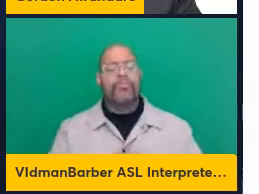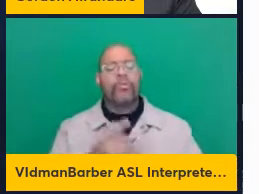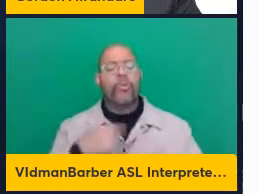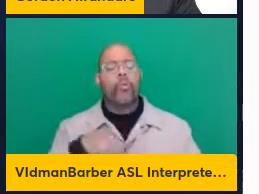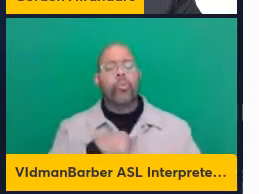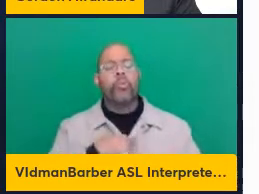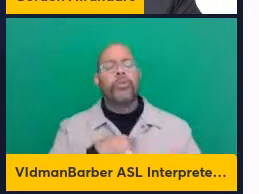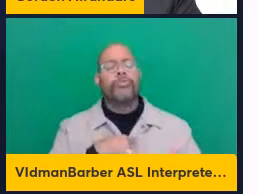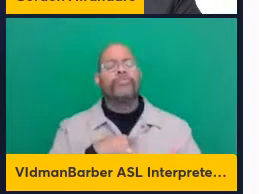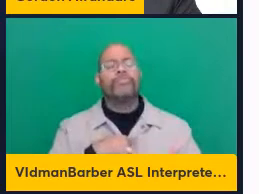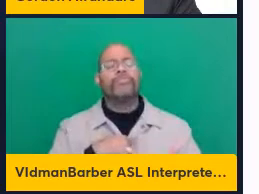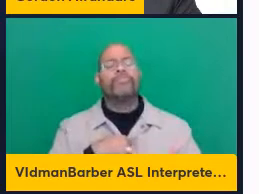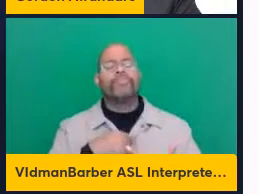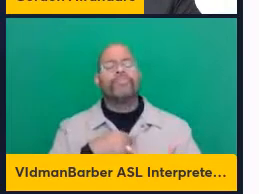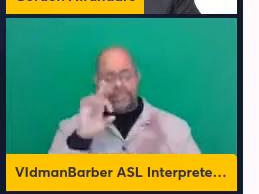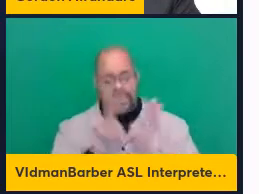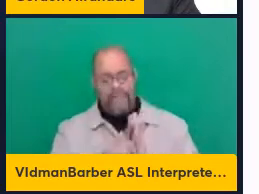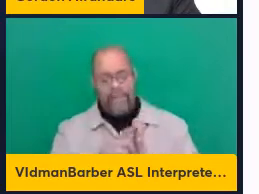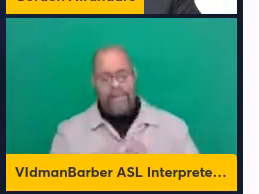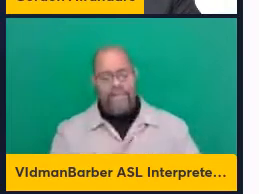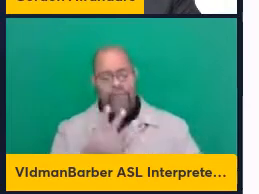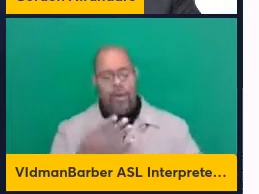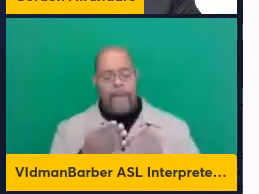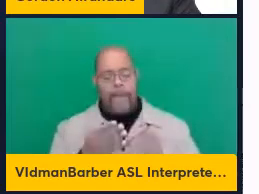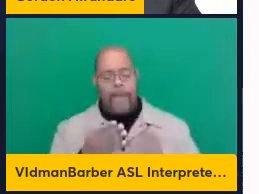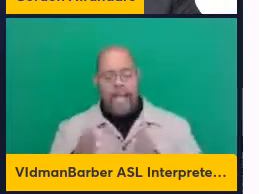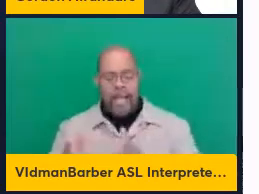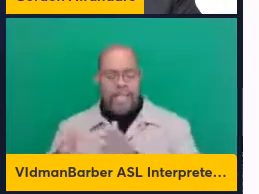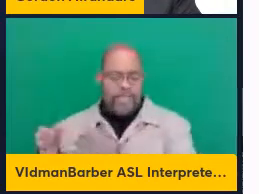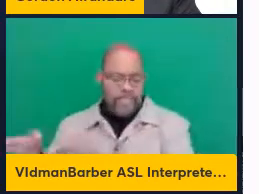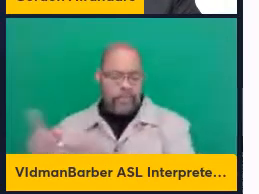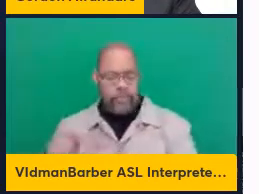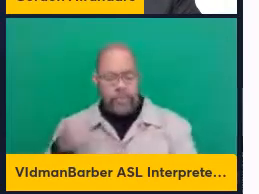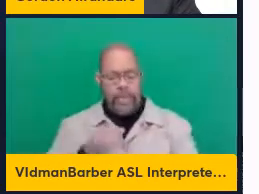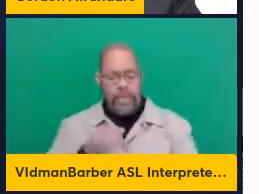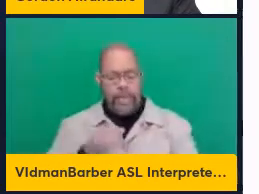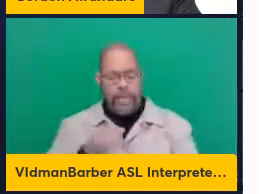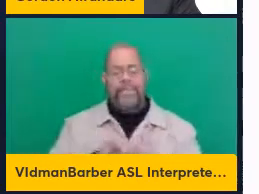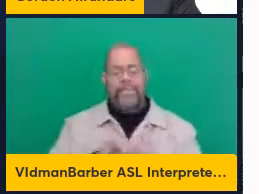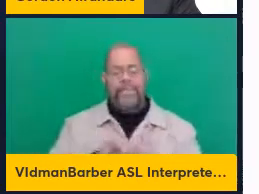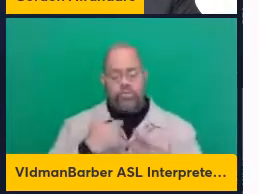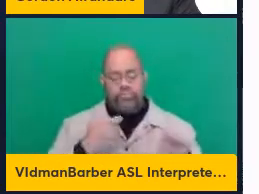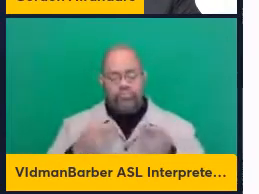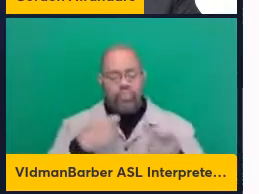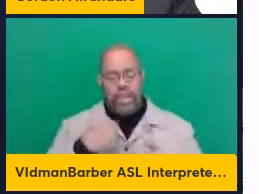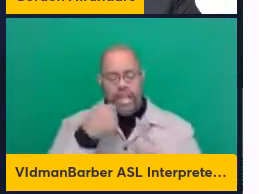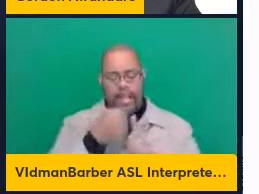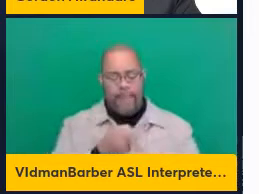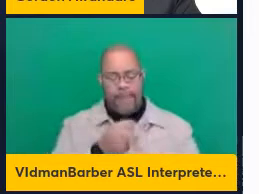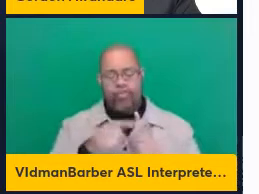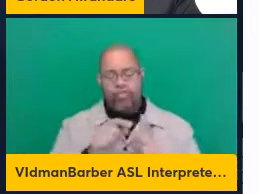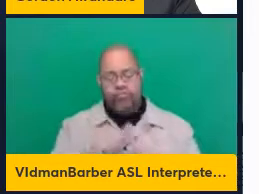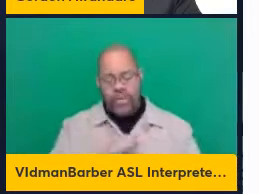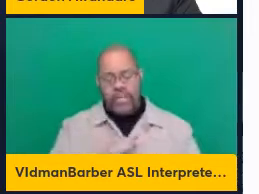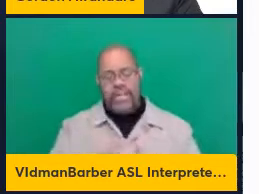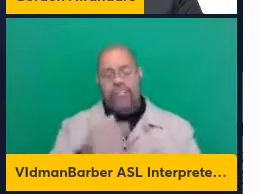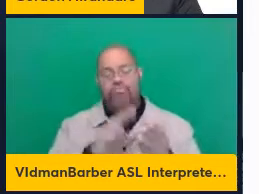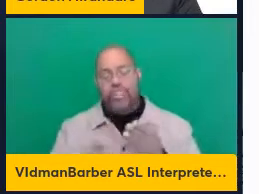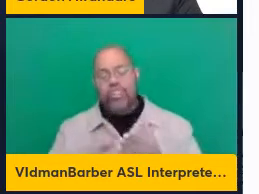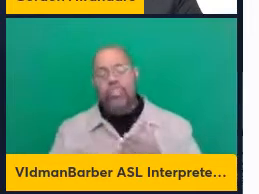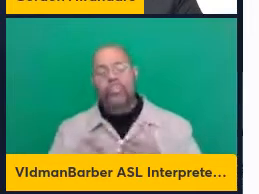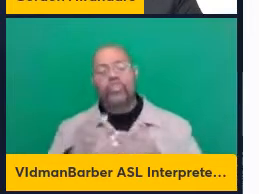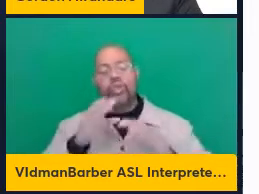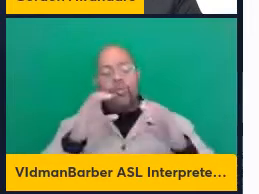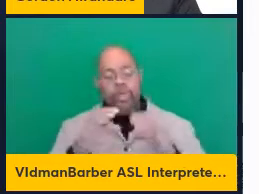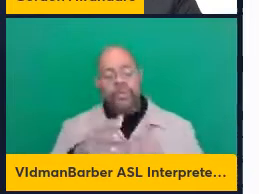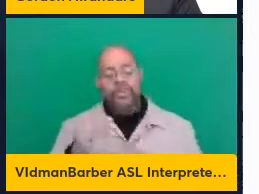we have identified 4 pathways to impact, and this is how we drive our impact through the training, the research, communication,